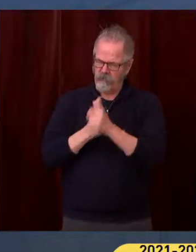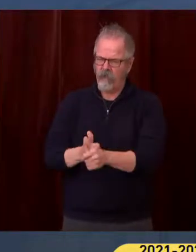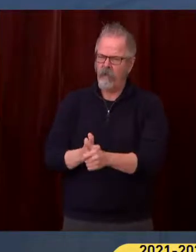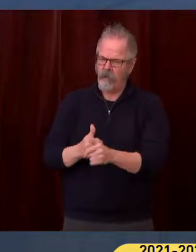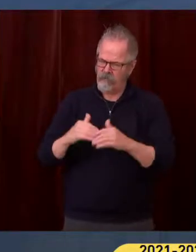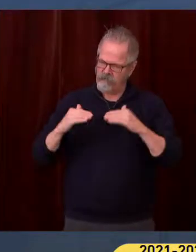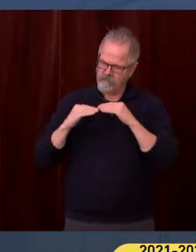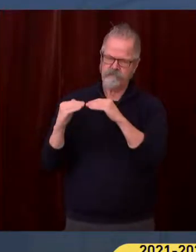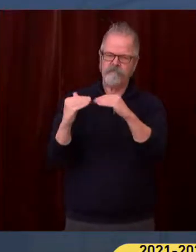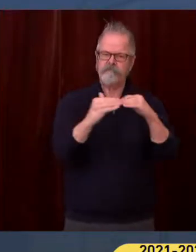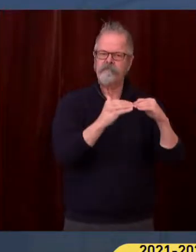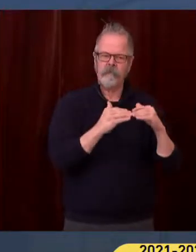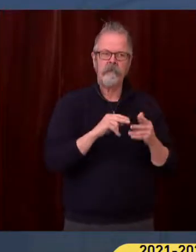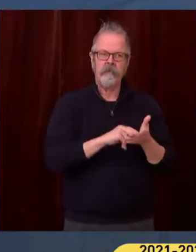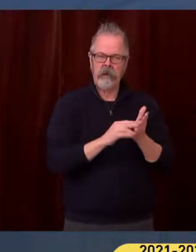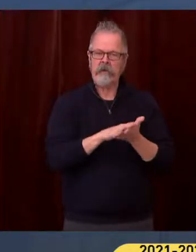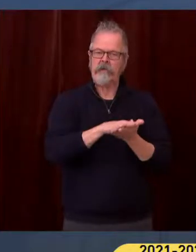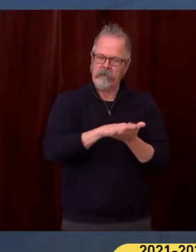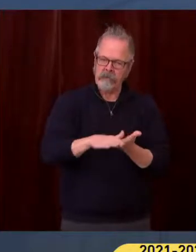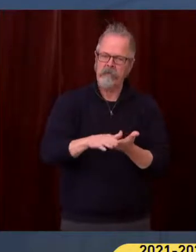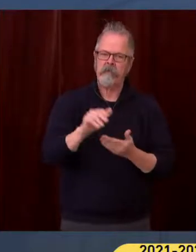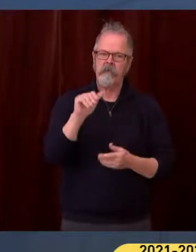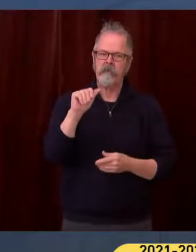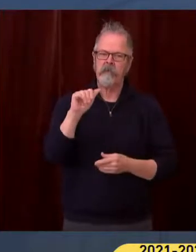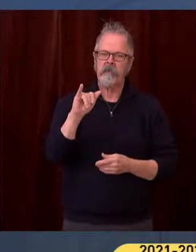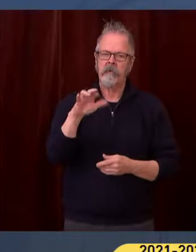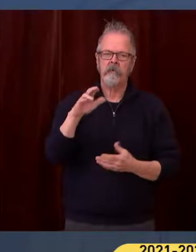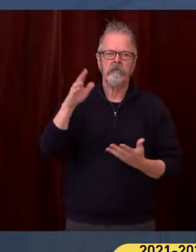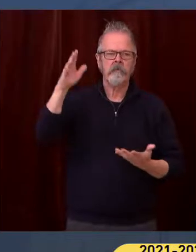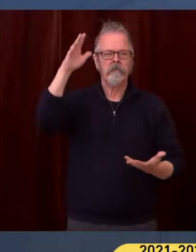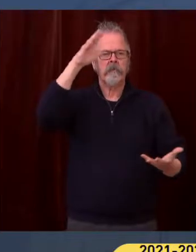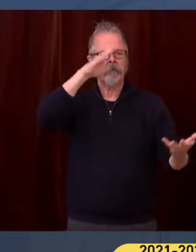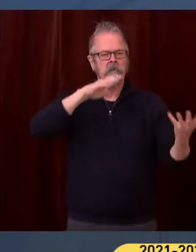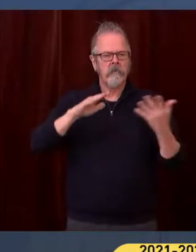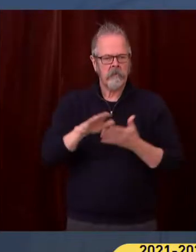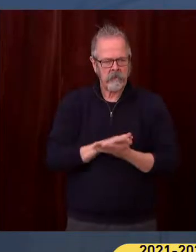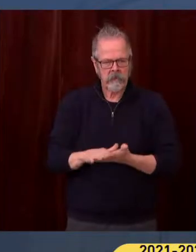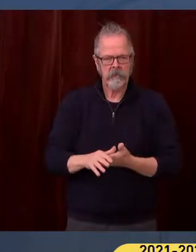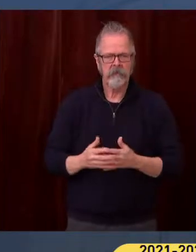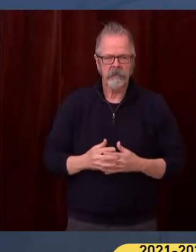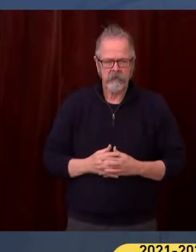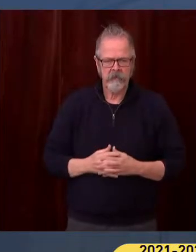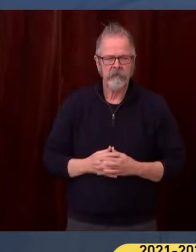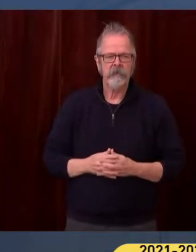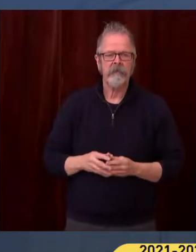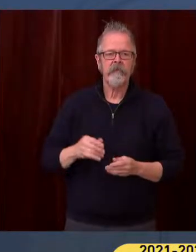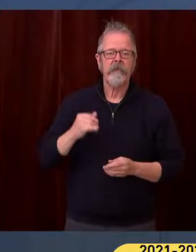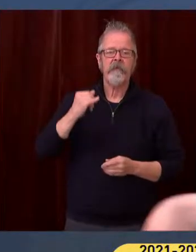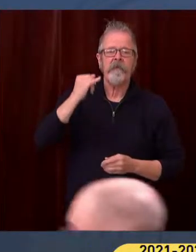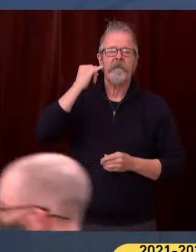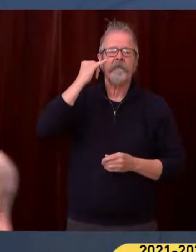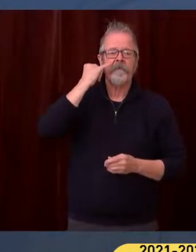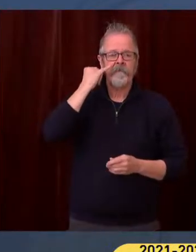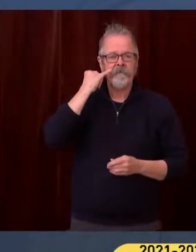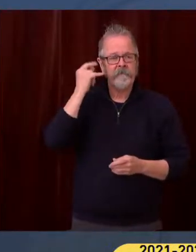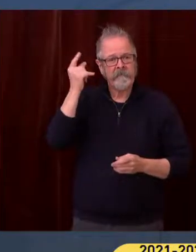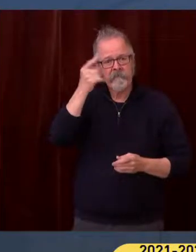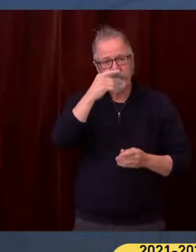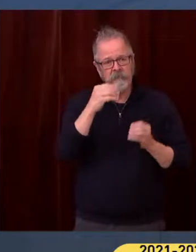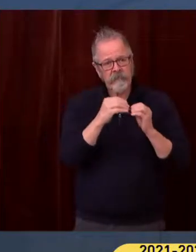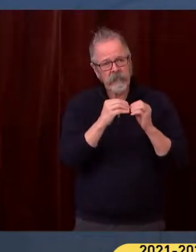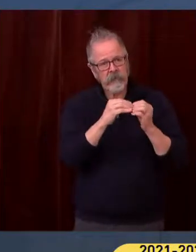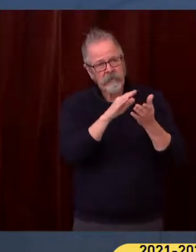that's fine particulate matter that causes asthma and other respiratory ailments, whether that's carbon monoxide, which increases infant